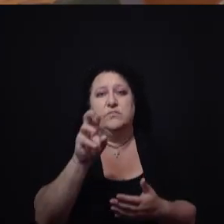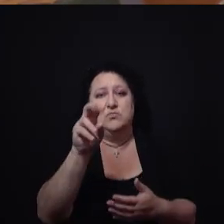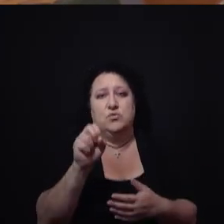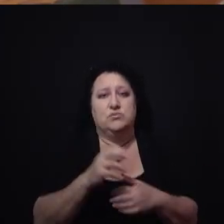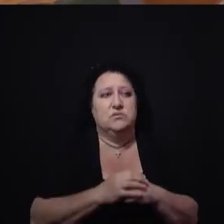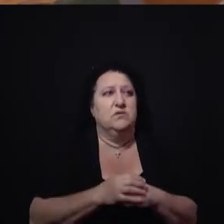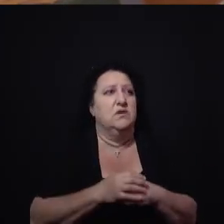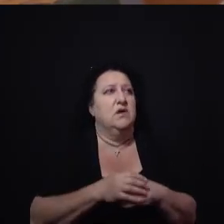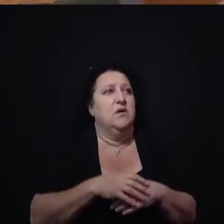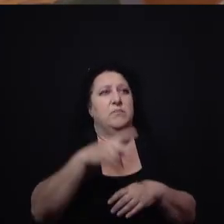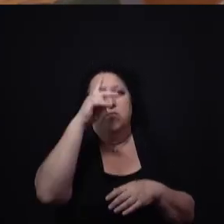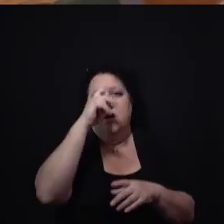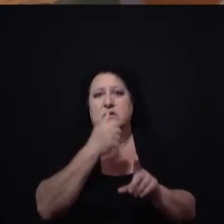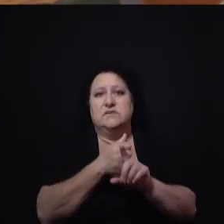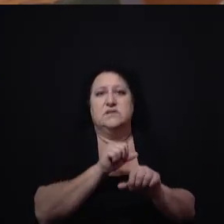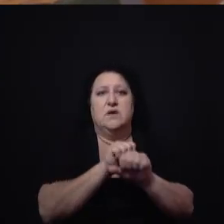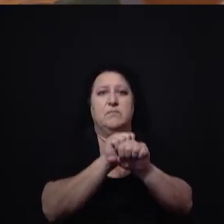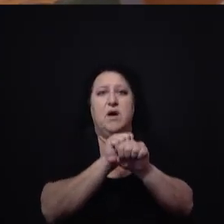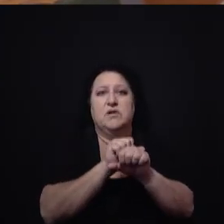to the nations, right?